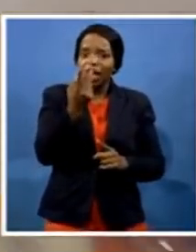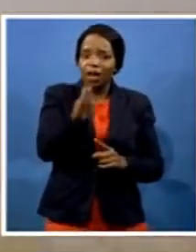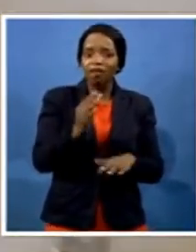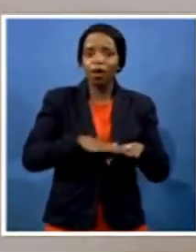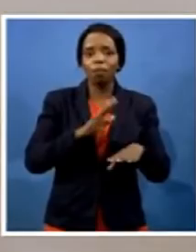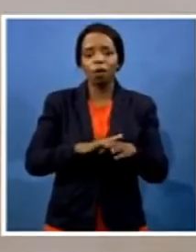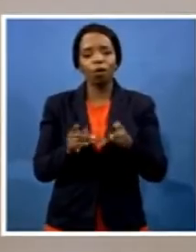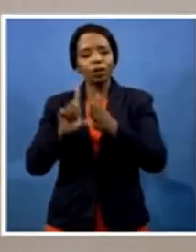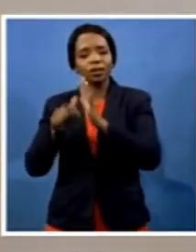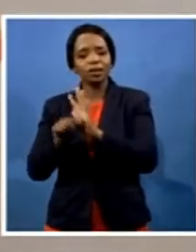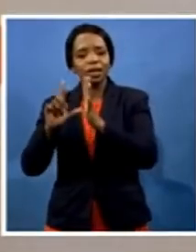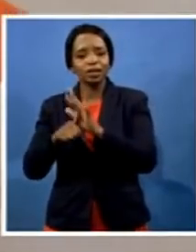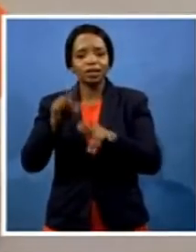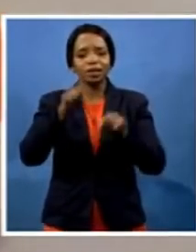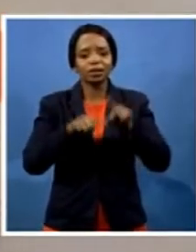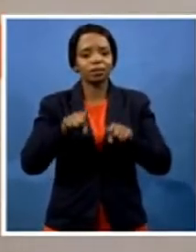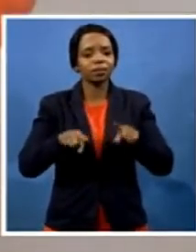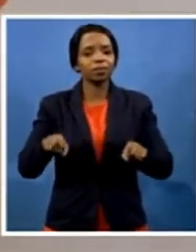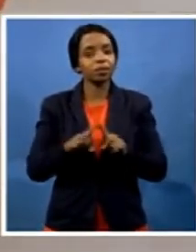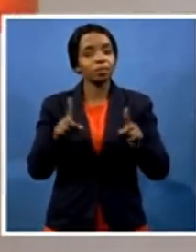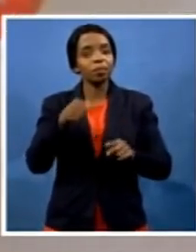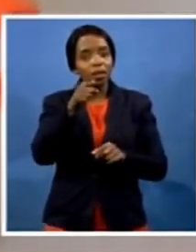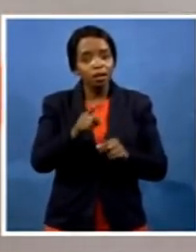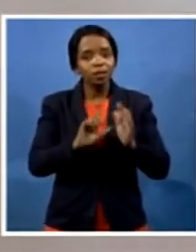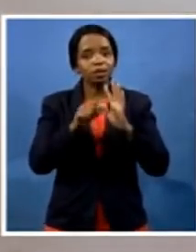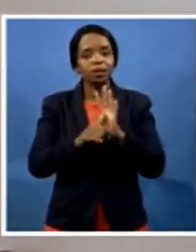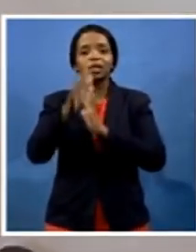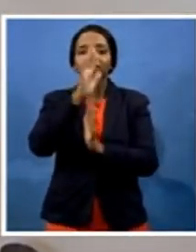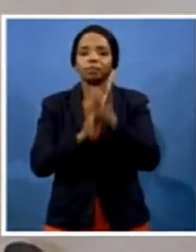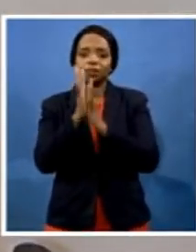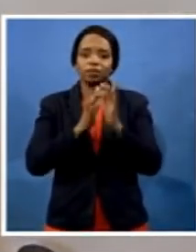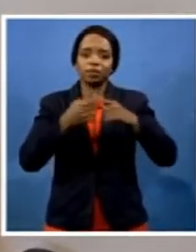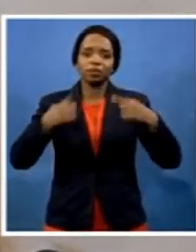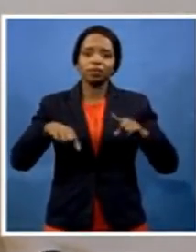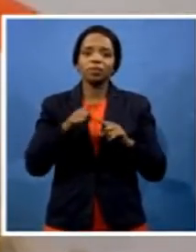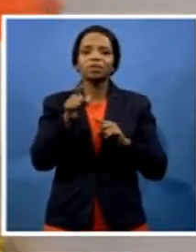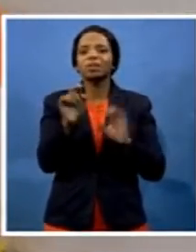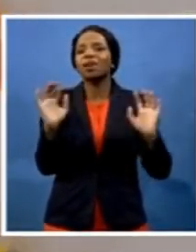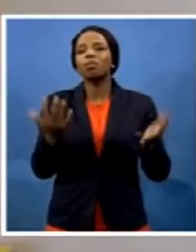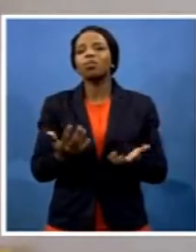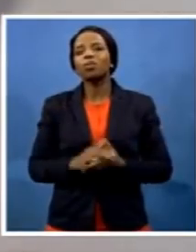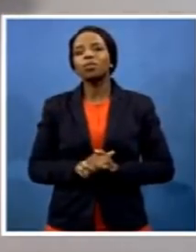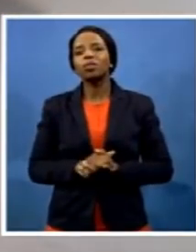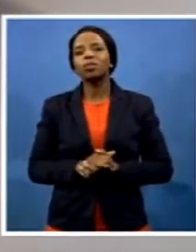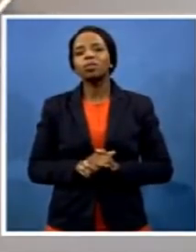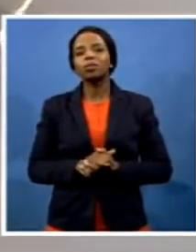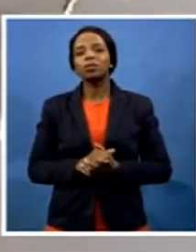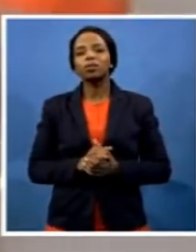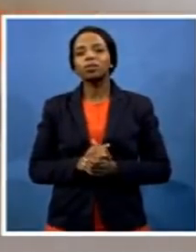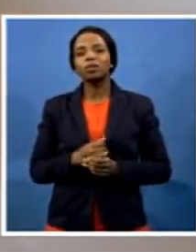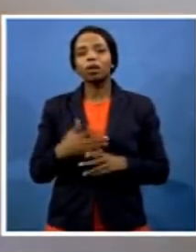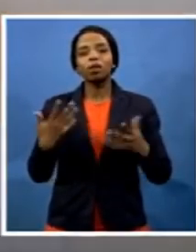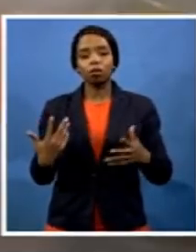that design and just talk to us about this design? Yes, this design is made of 5